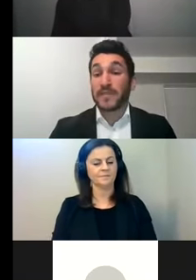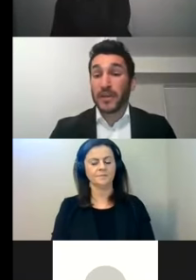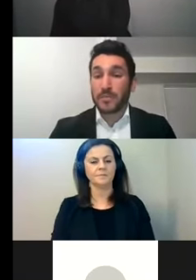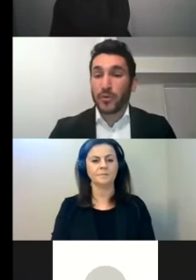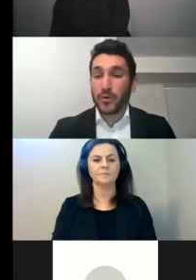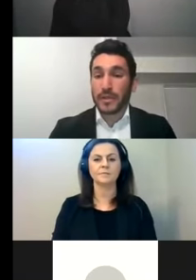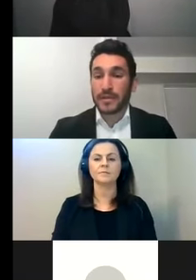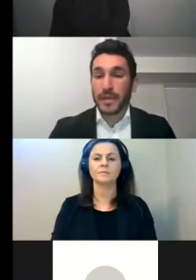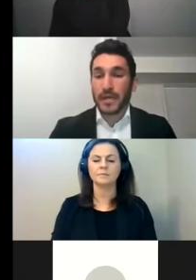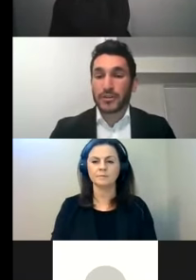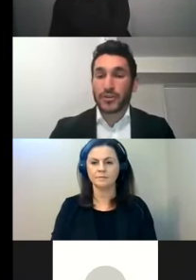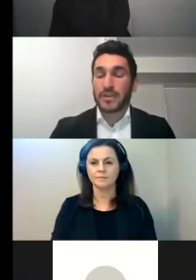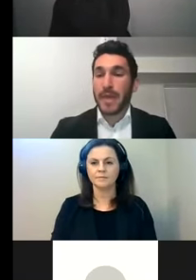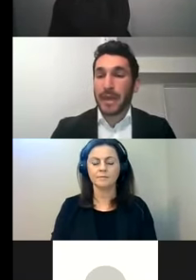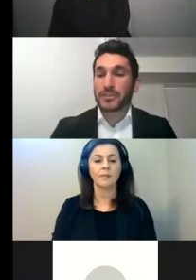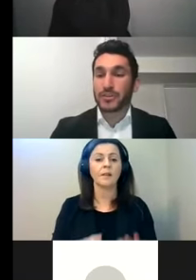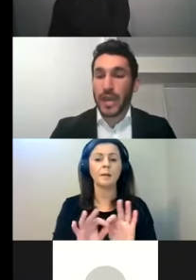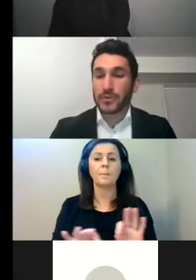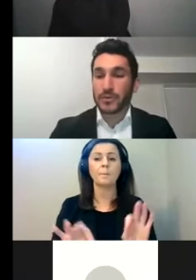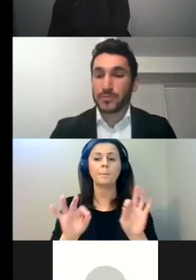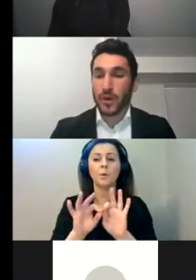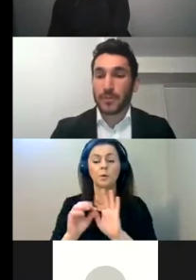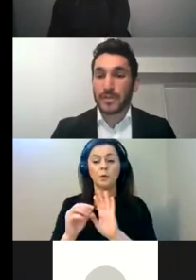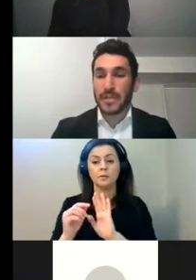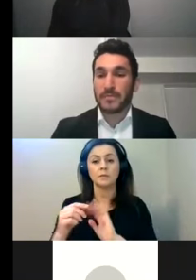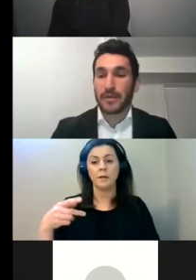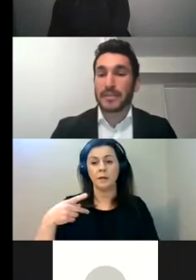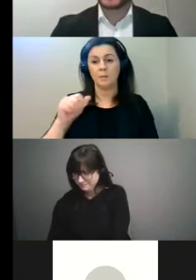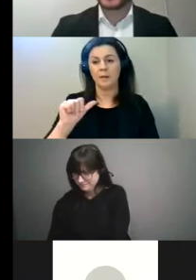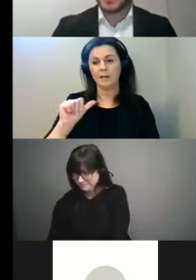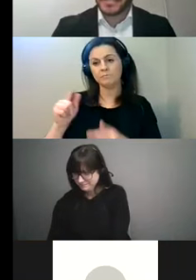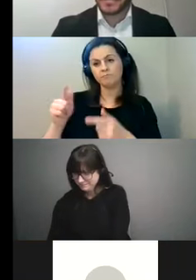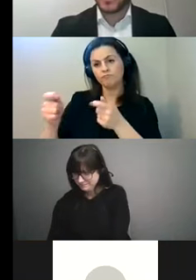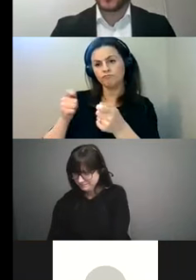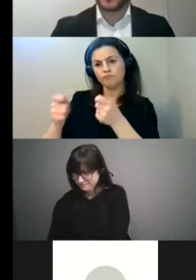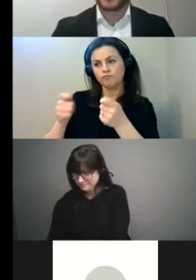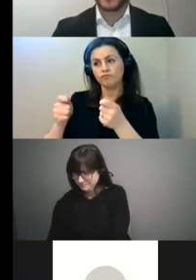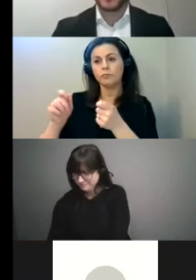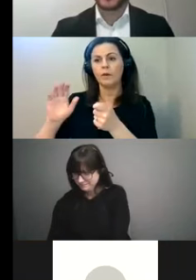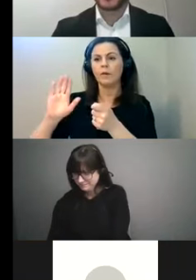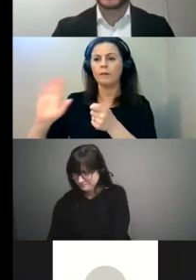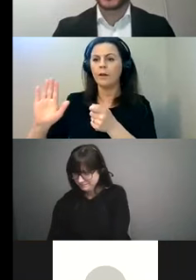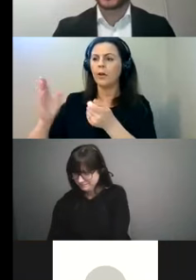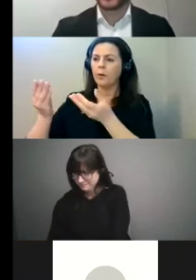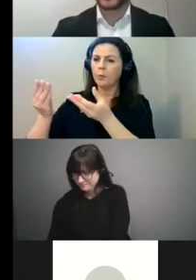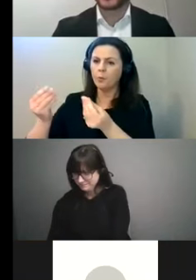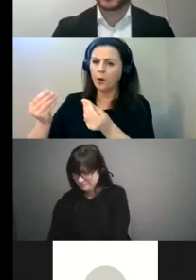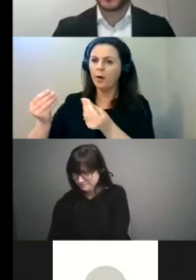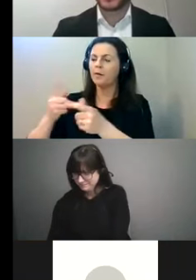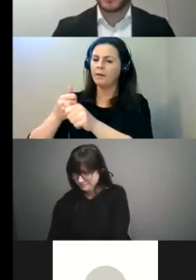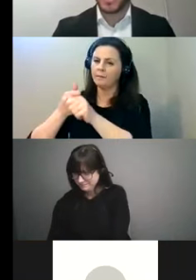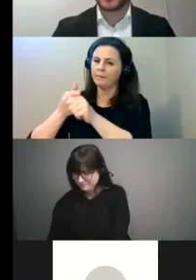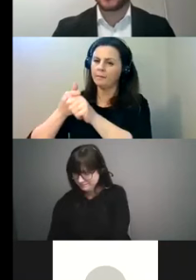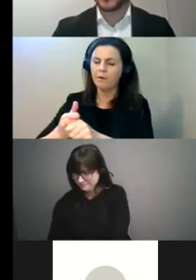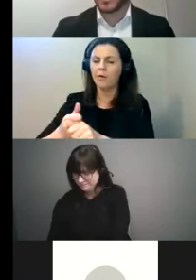It's very important that an attorney manage a grantor's property in a manner that's consistent with the decisions that are